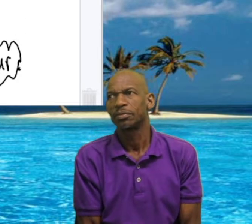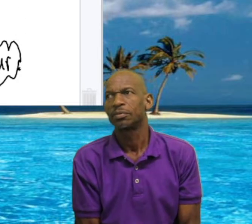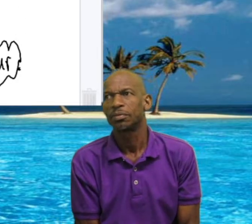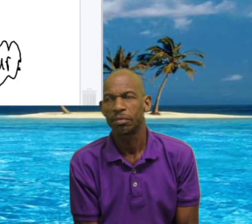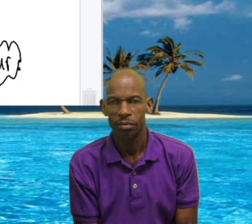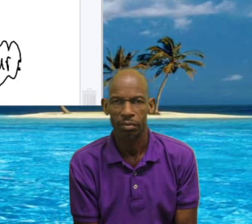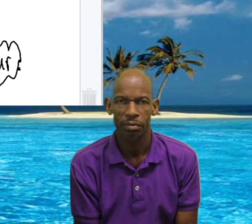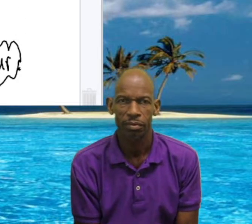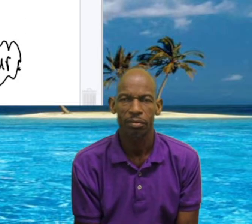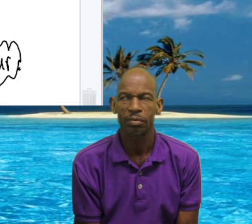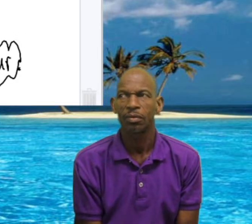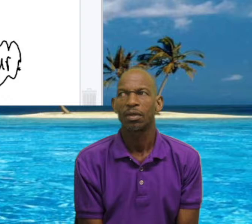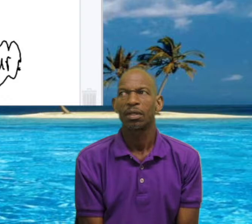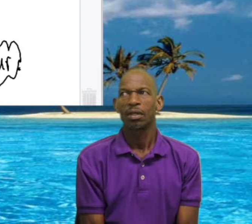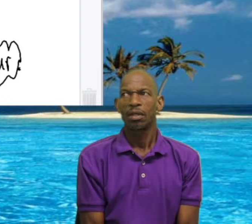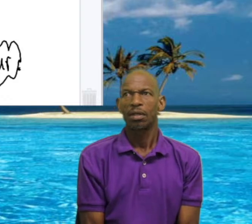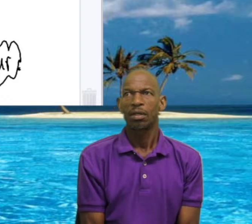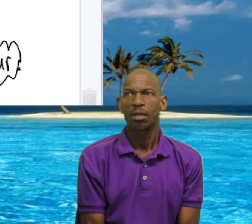Right?